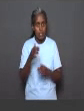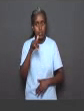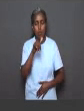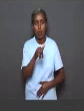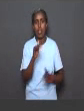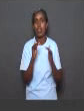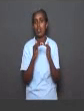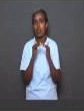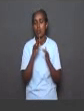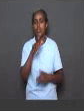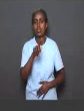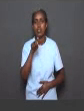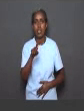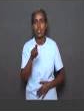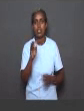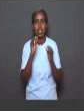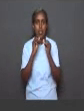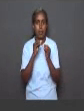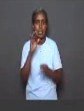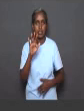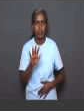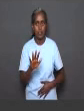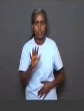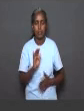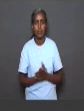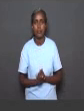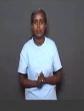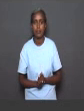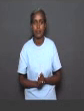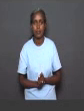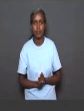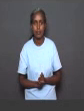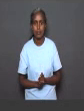y equals 3x plus 5.